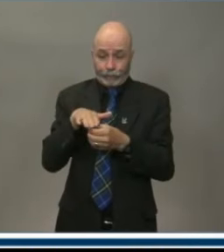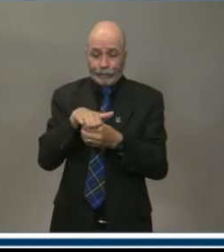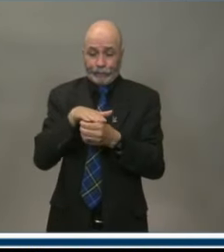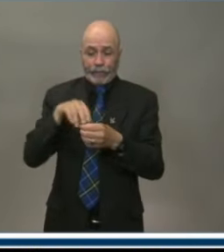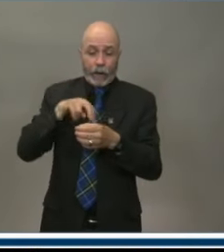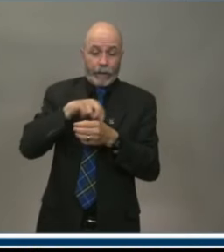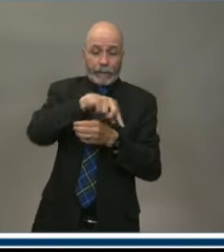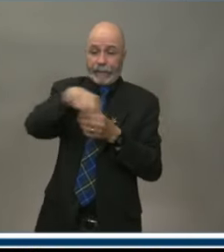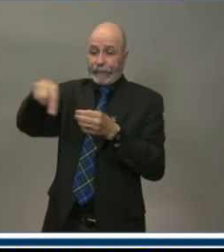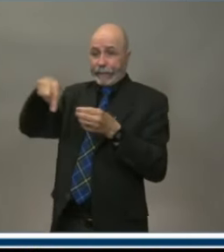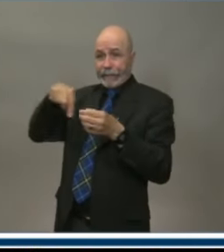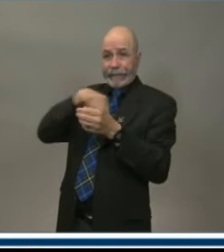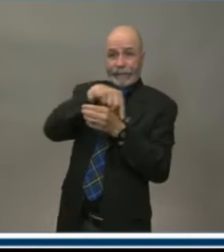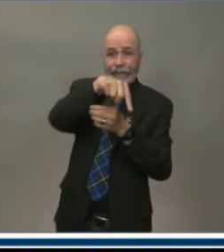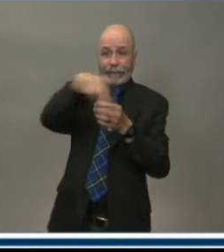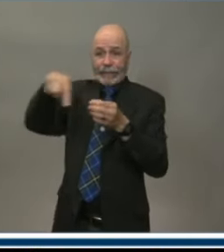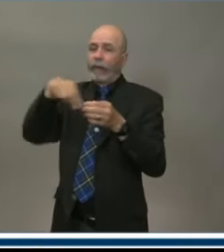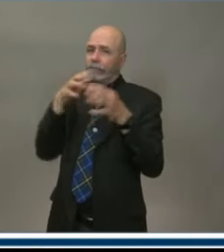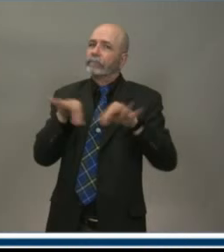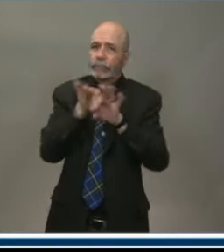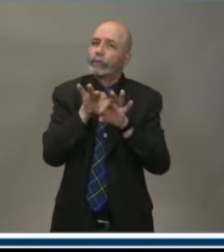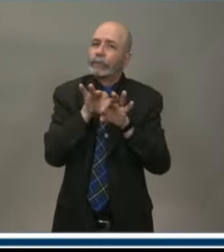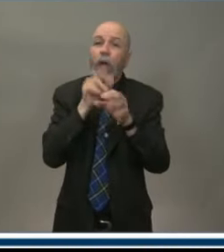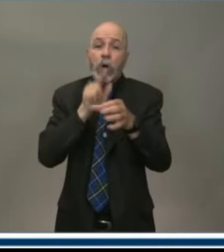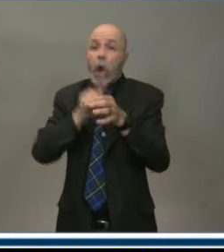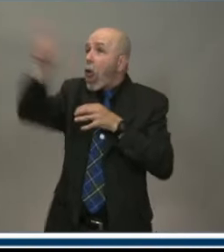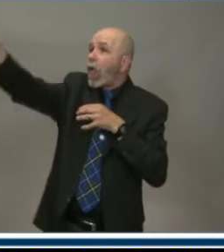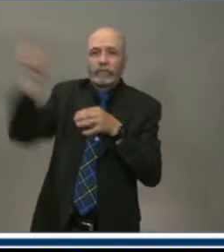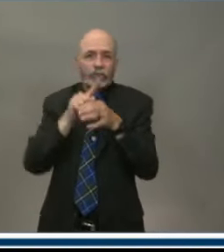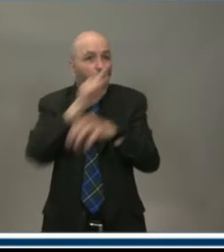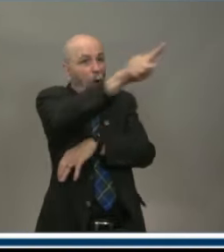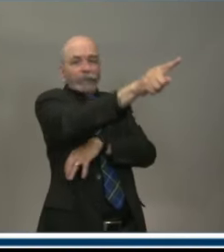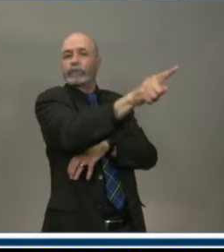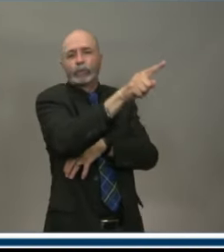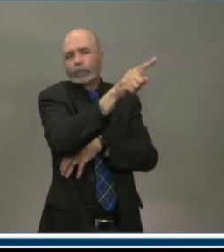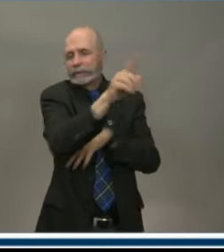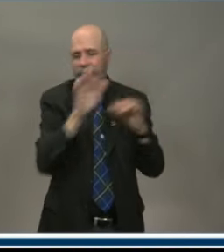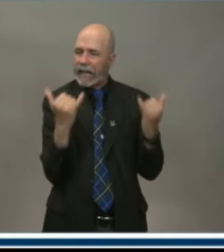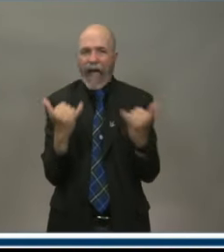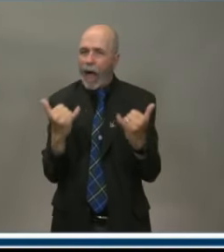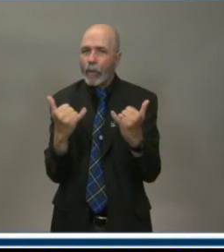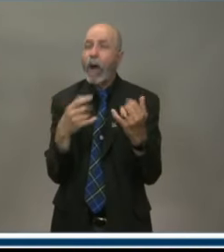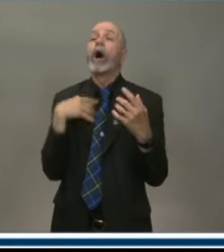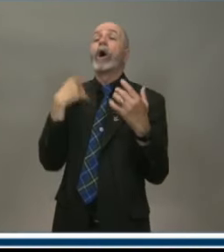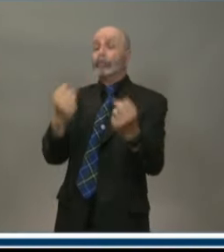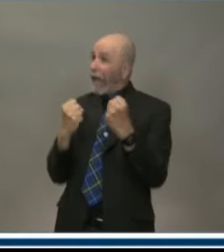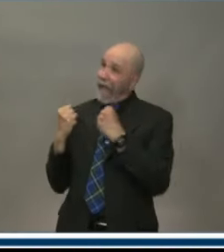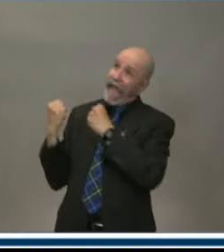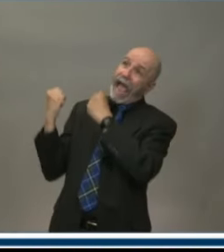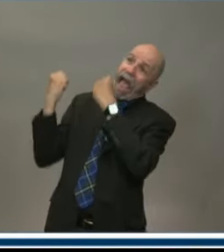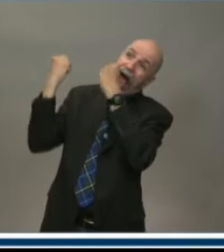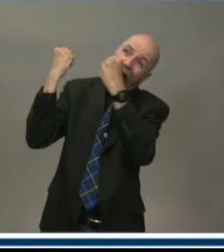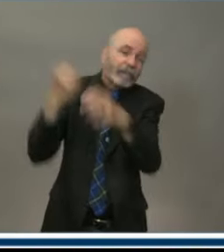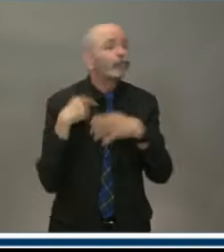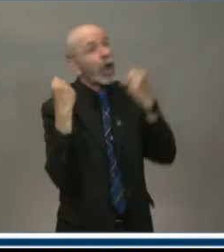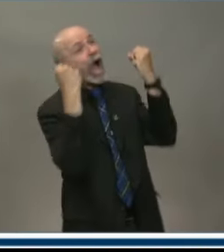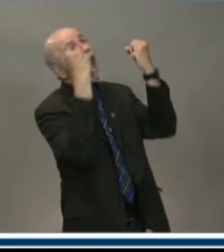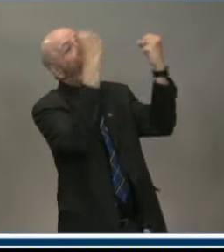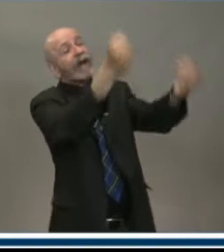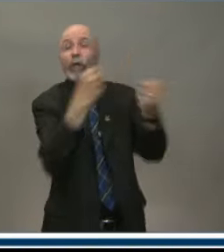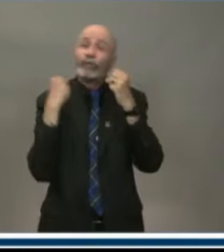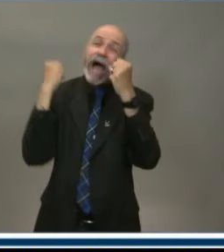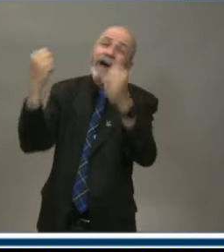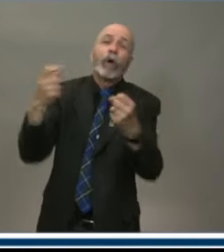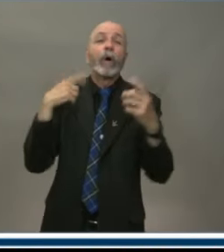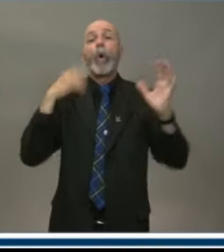social distance. Now is not the time to start going for drives out of your community, to go hiking, ATV